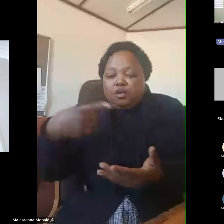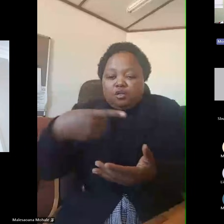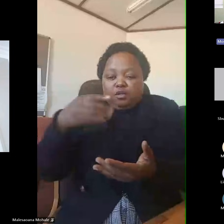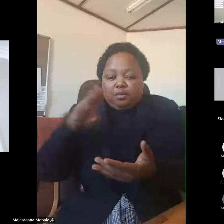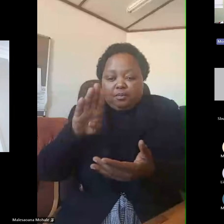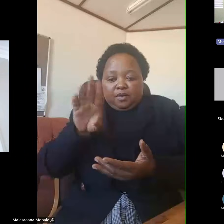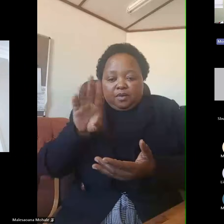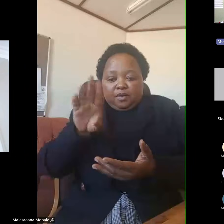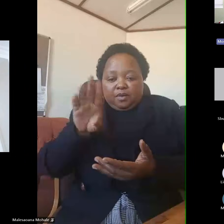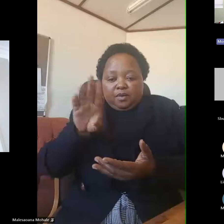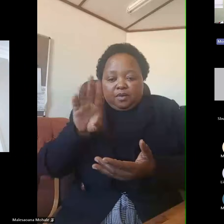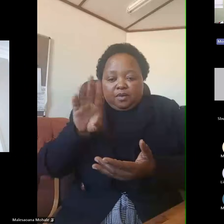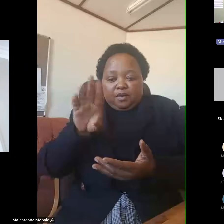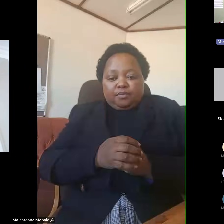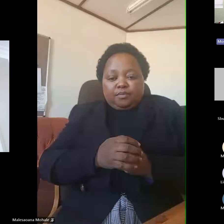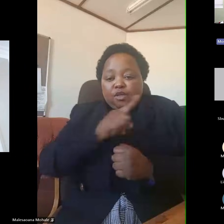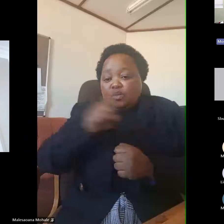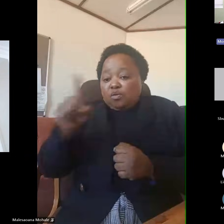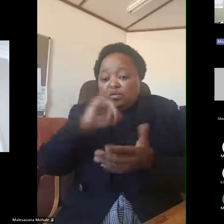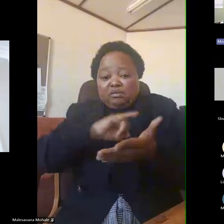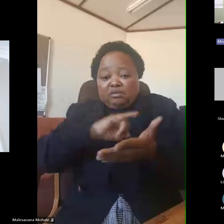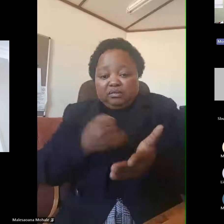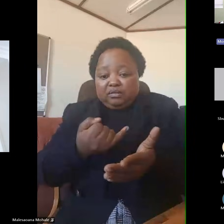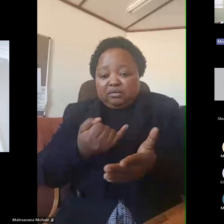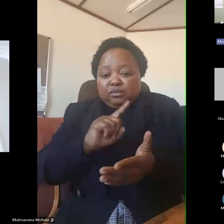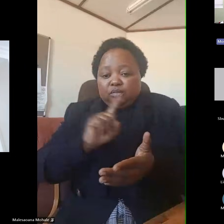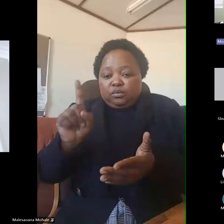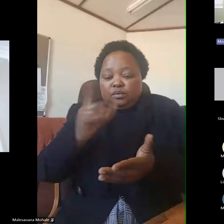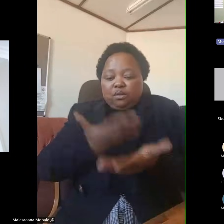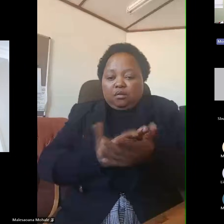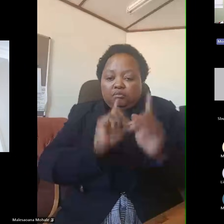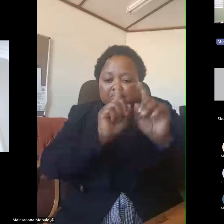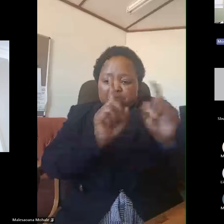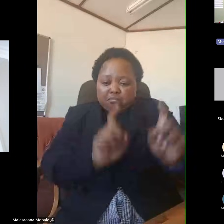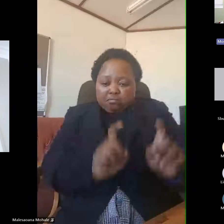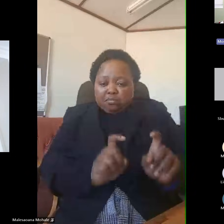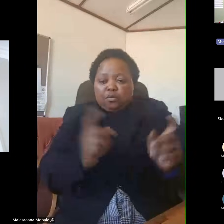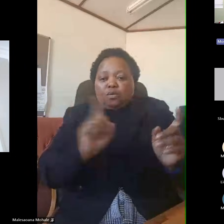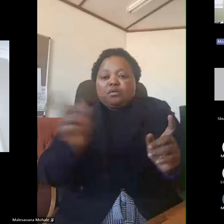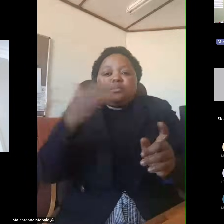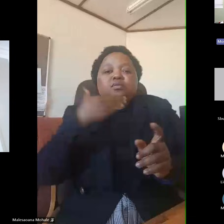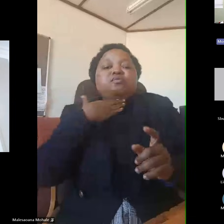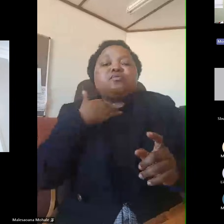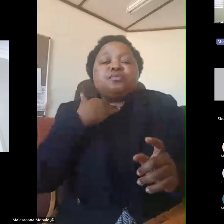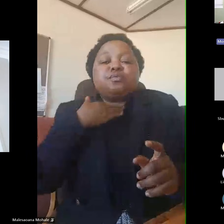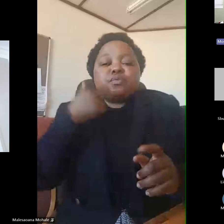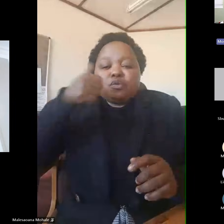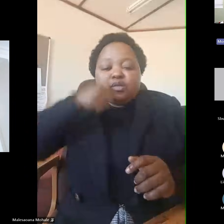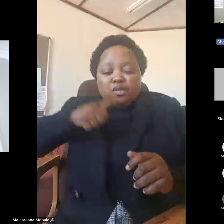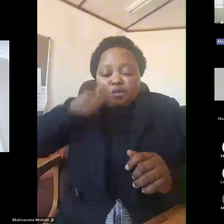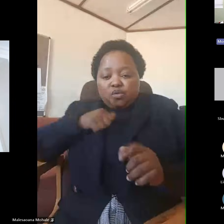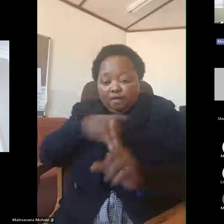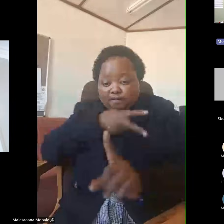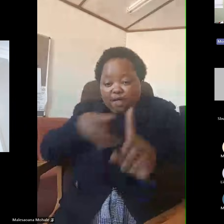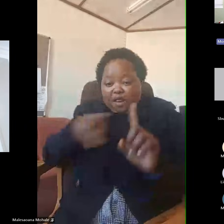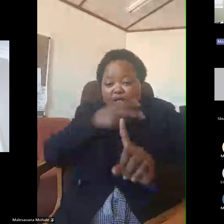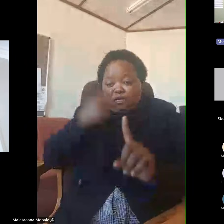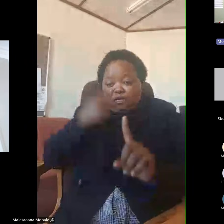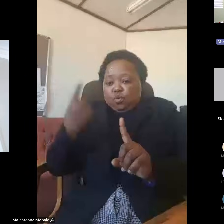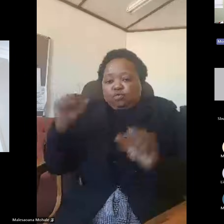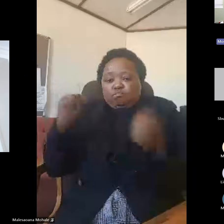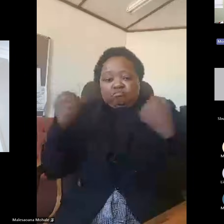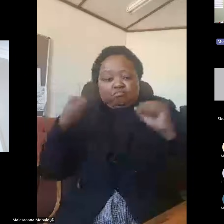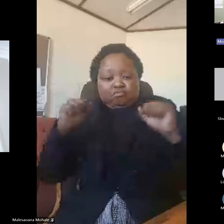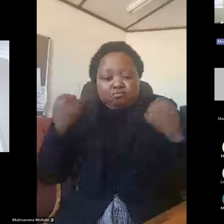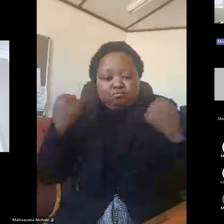violence, not only paying particular interest to sexual violence, as she has mentioned that